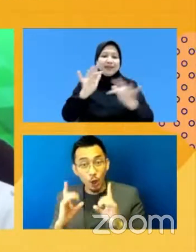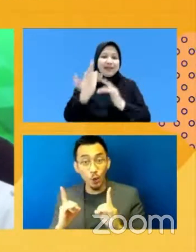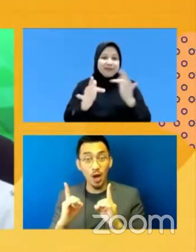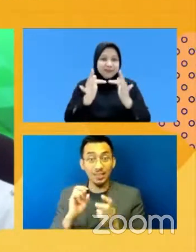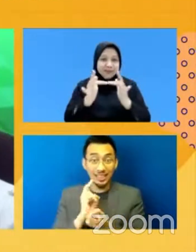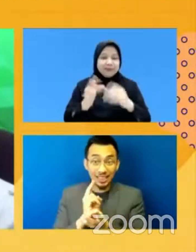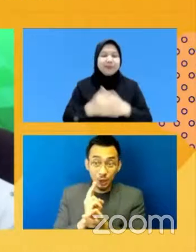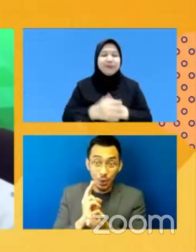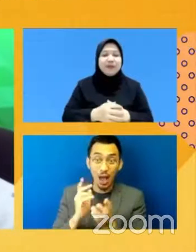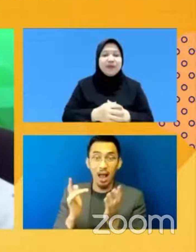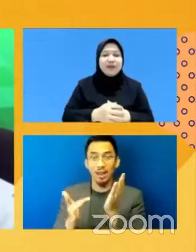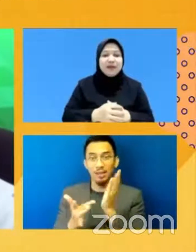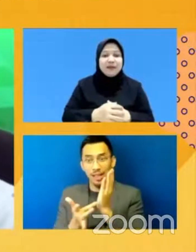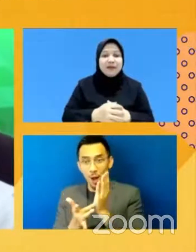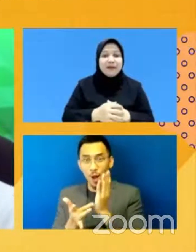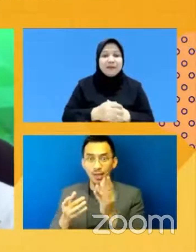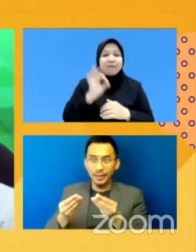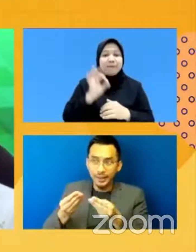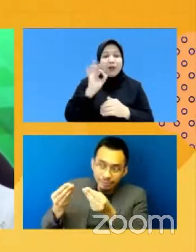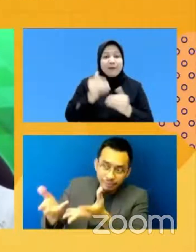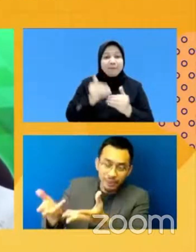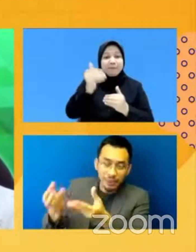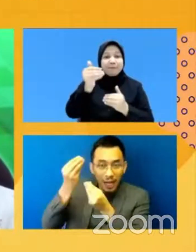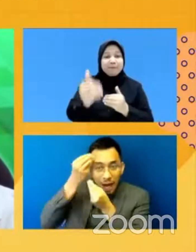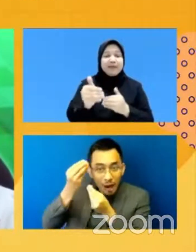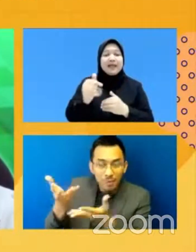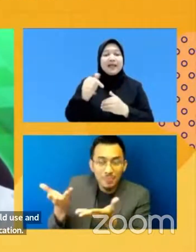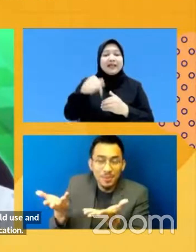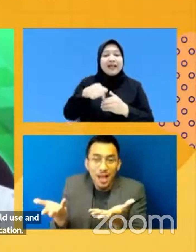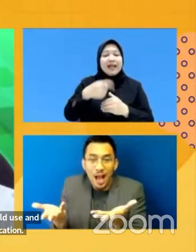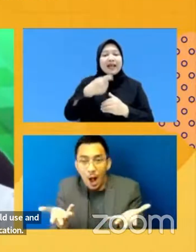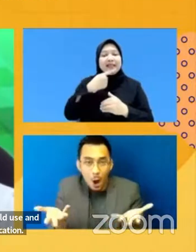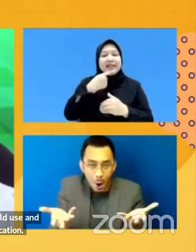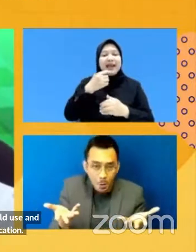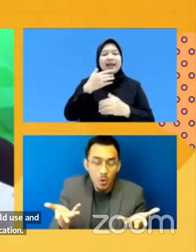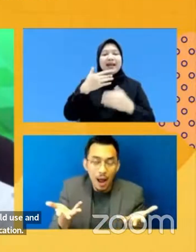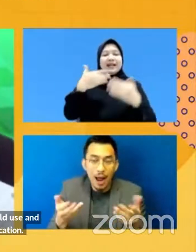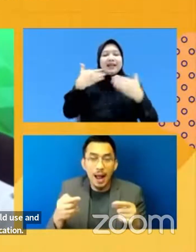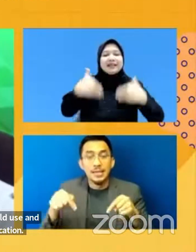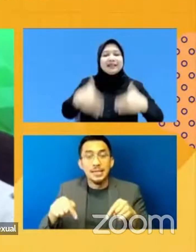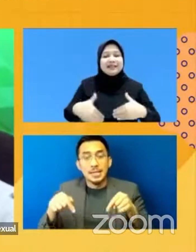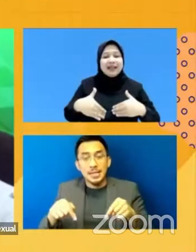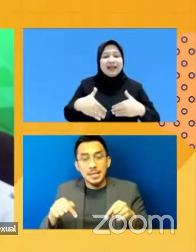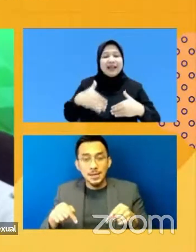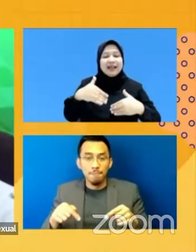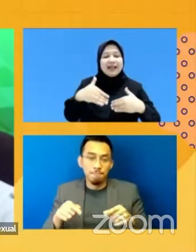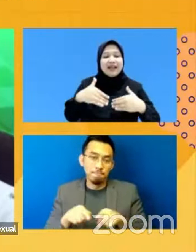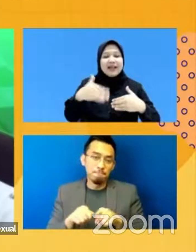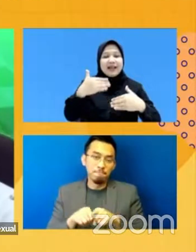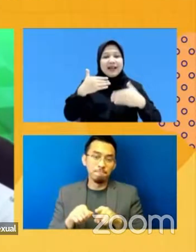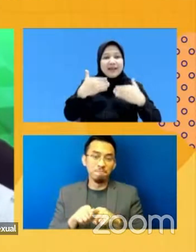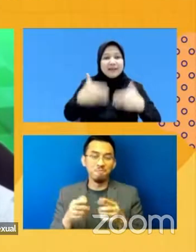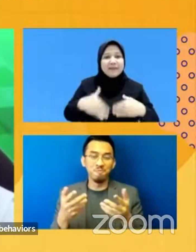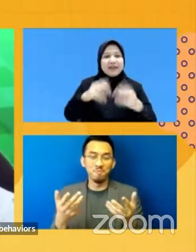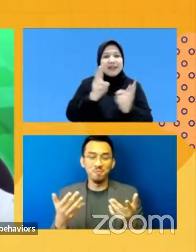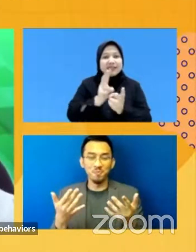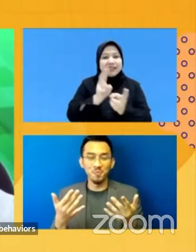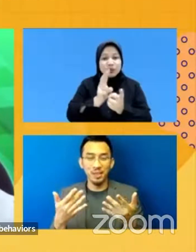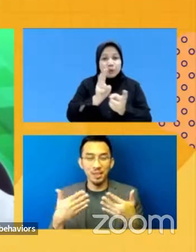I want to talk about the digital sexual behaviors. So digital sexual behaviors, it goes for